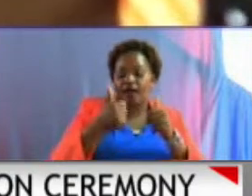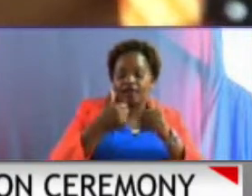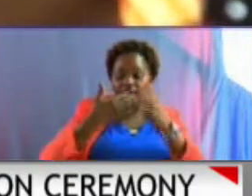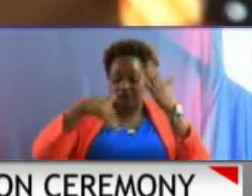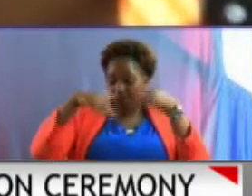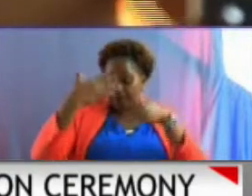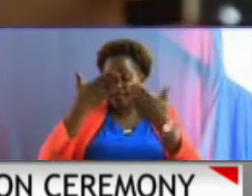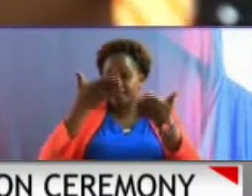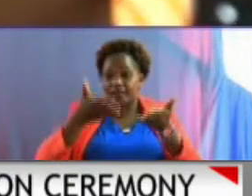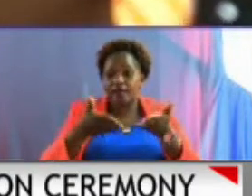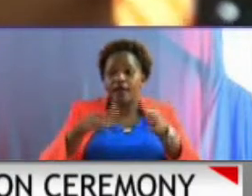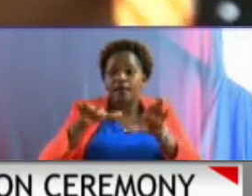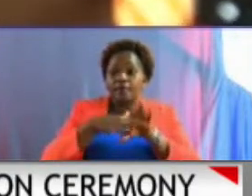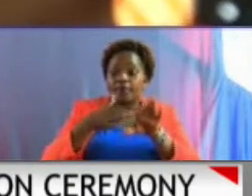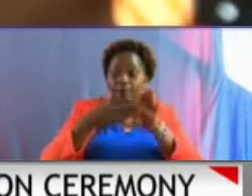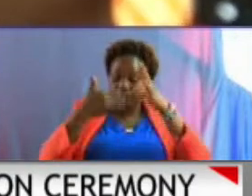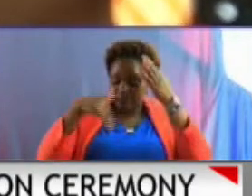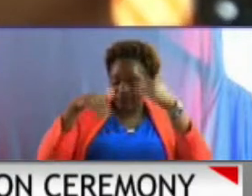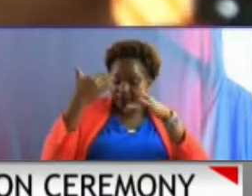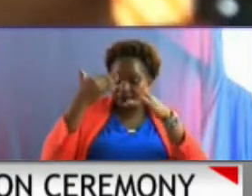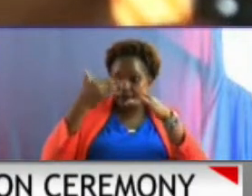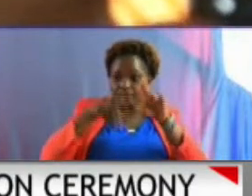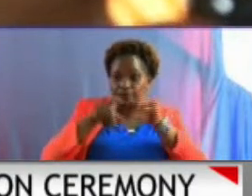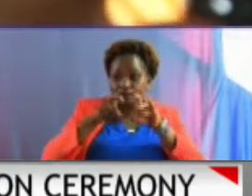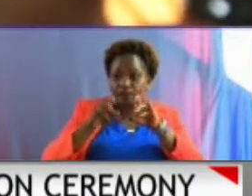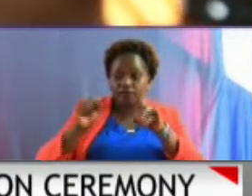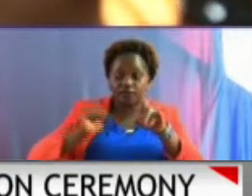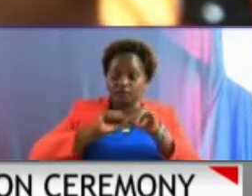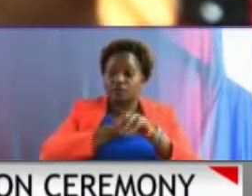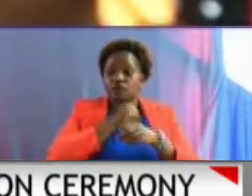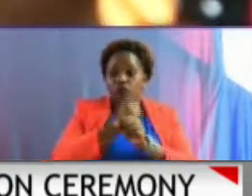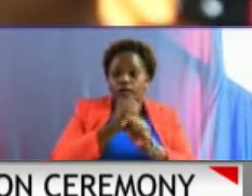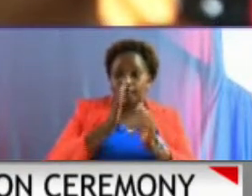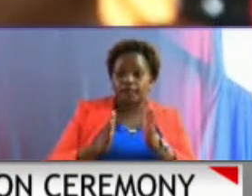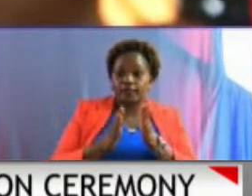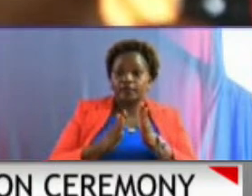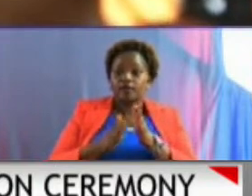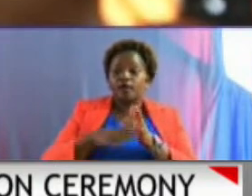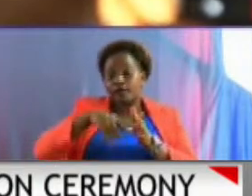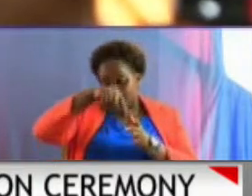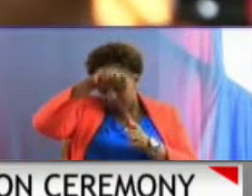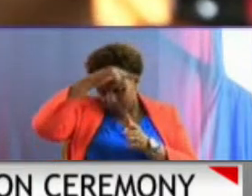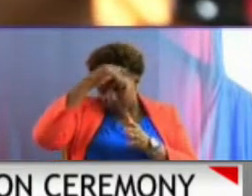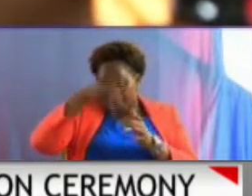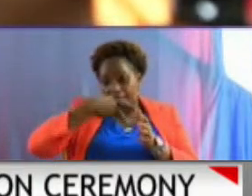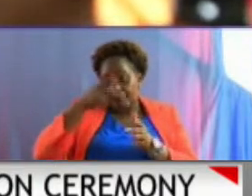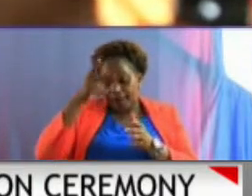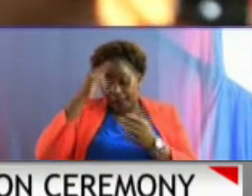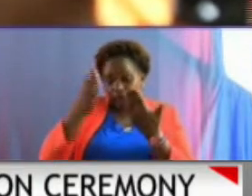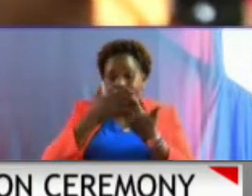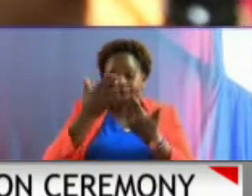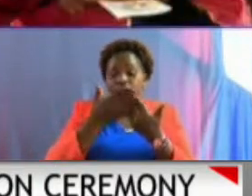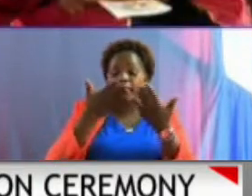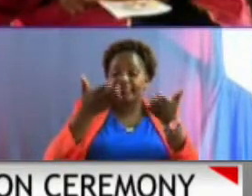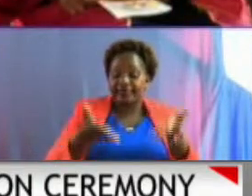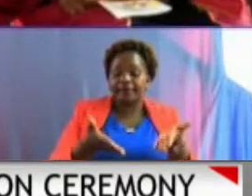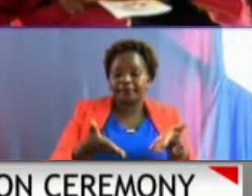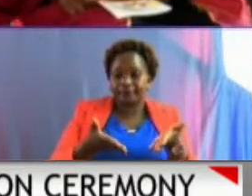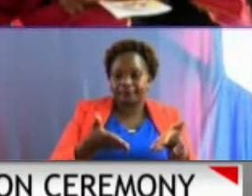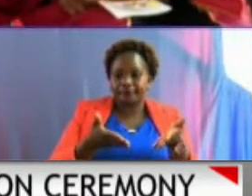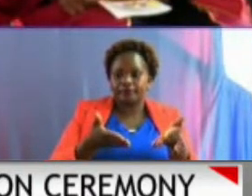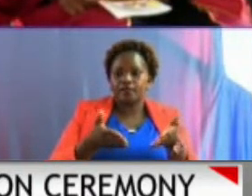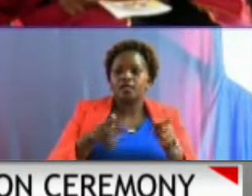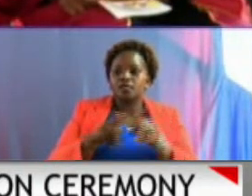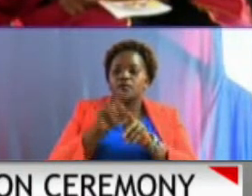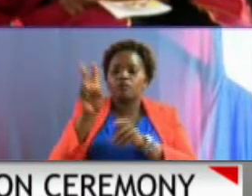present, members of the University Management Senate and staff, graduates, parents and guardians present, and those who